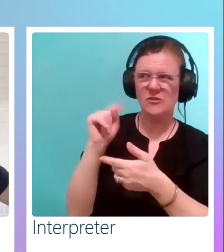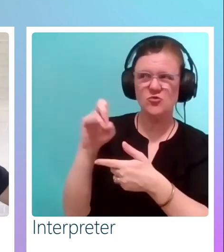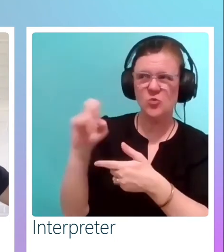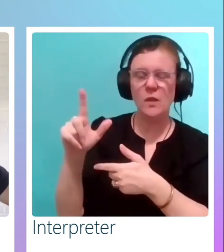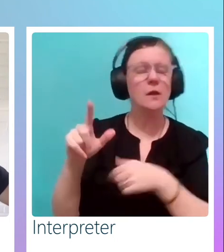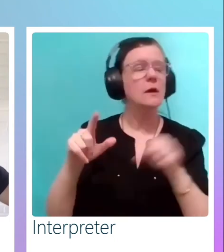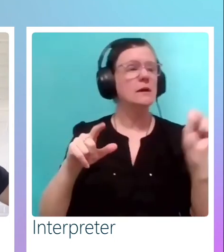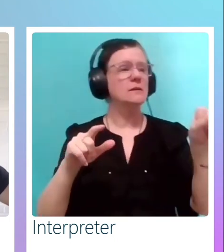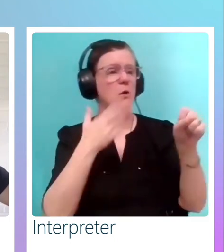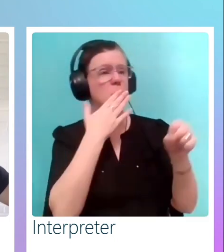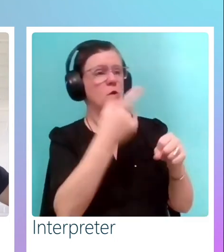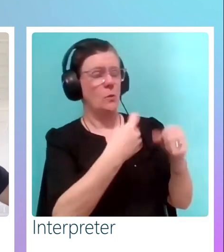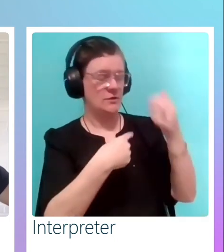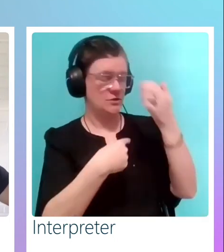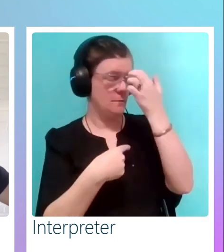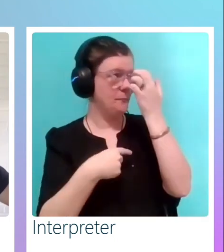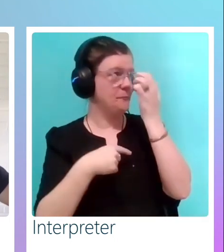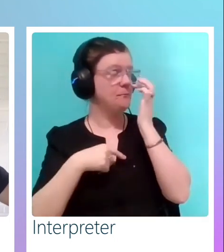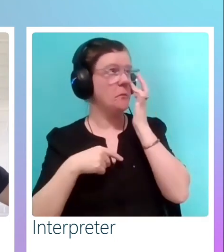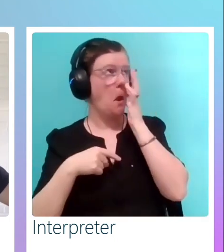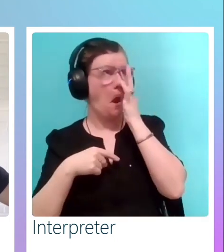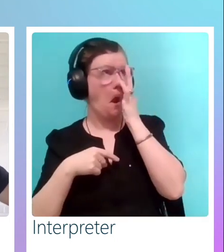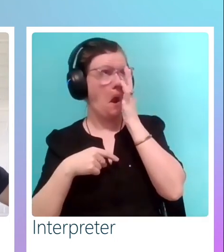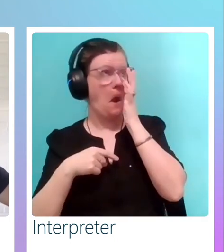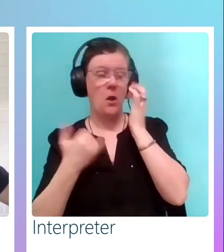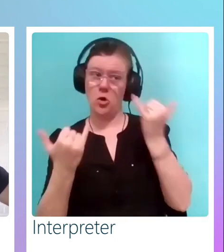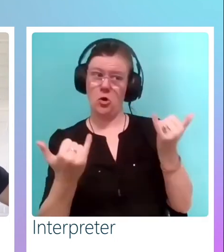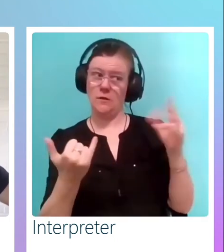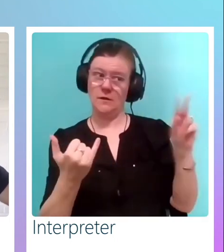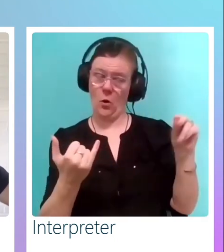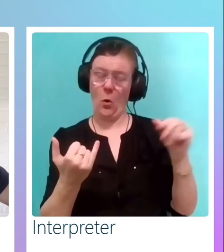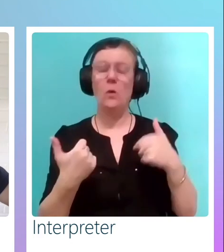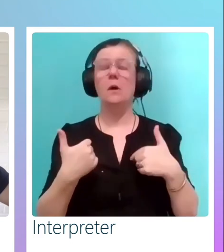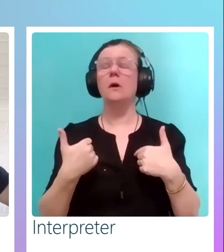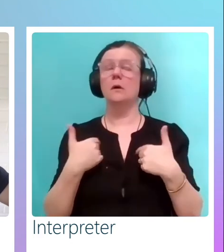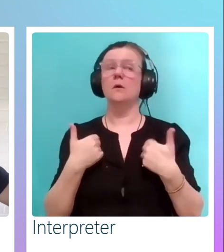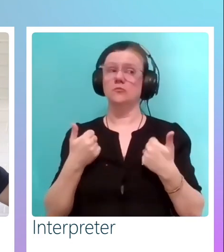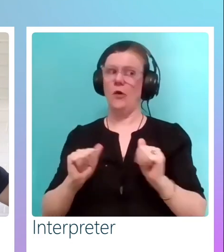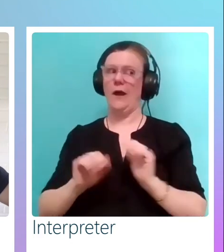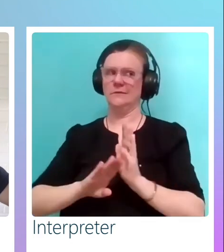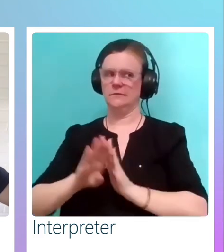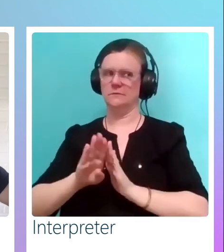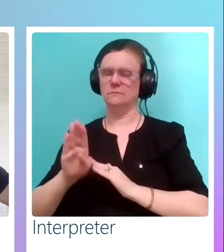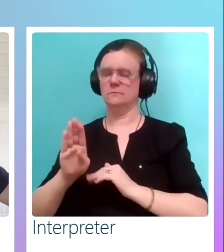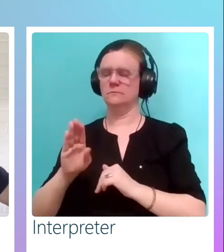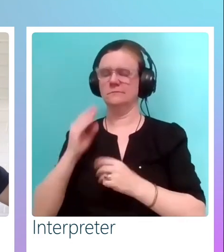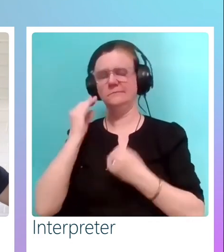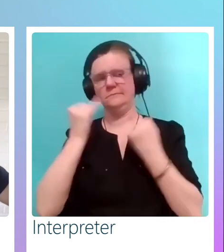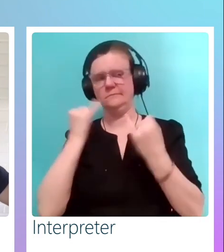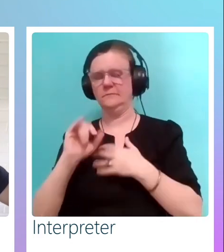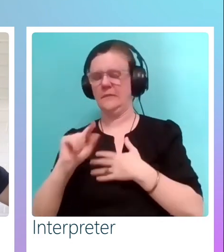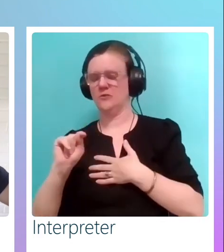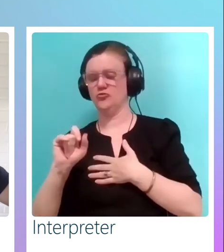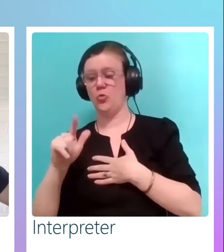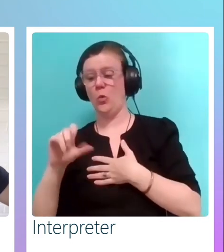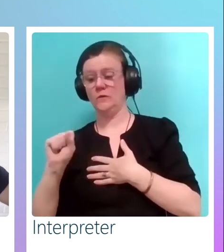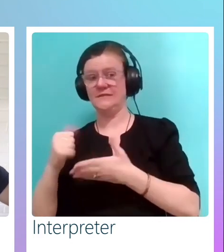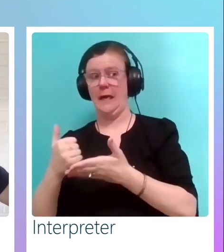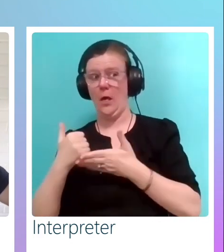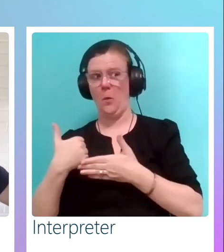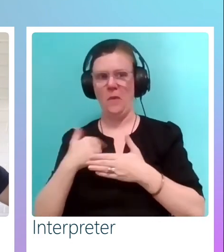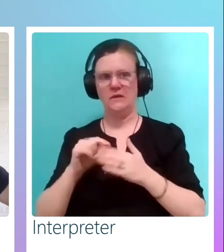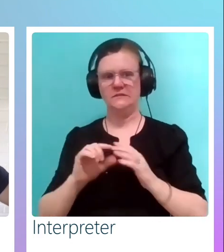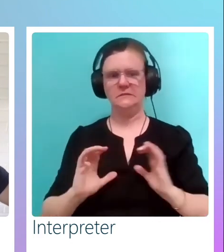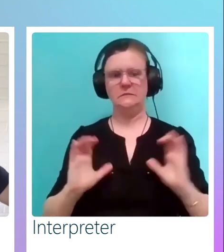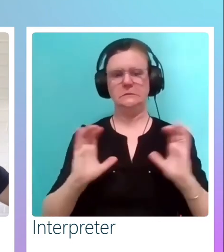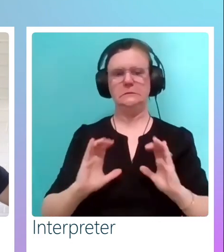Yeah, that's a really good question. There isn't currently. We're working on tools to help us discover, to crawl the web, if you